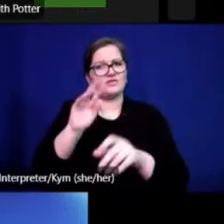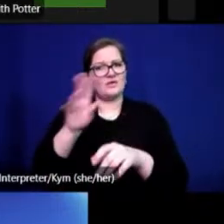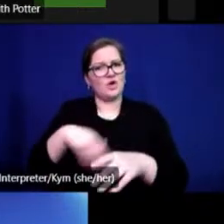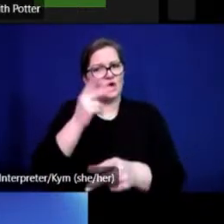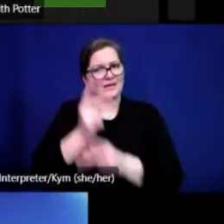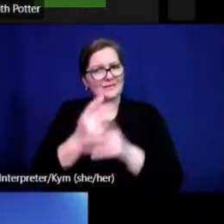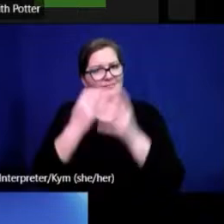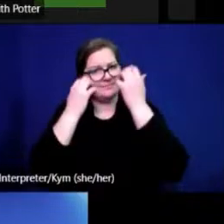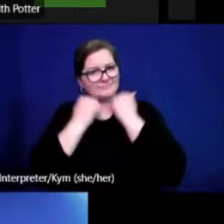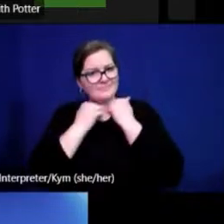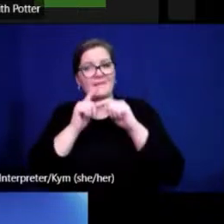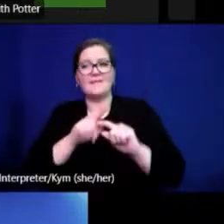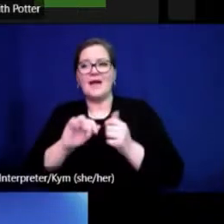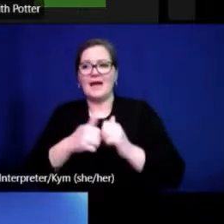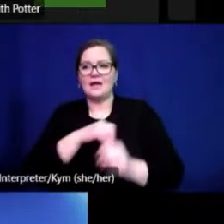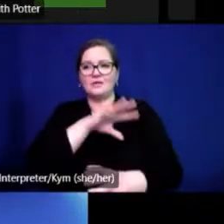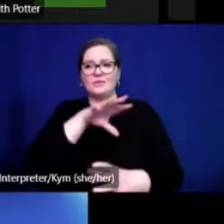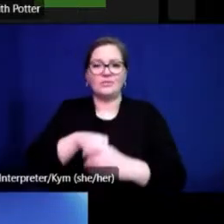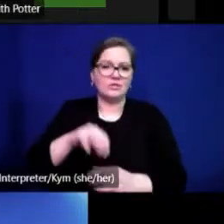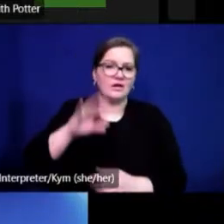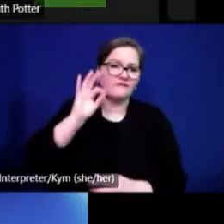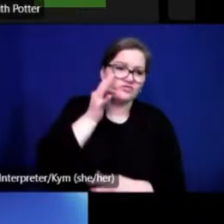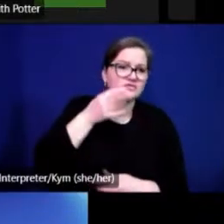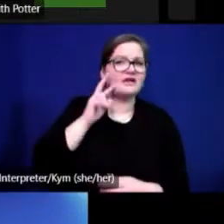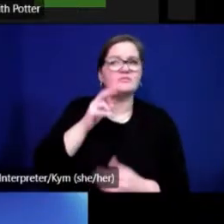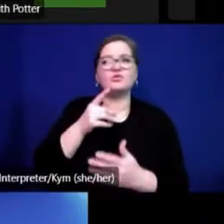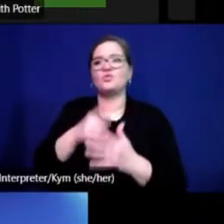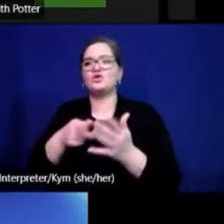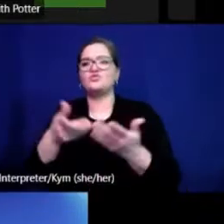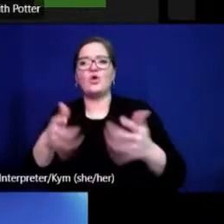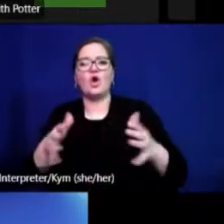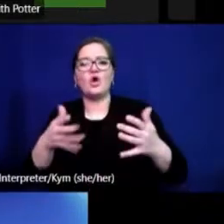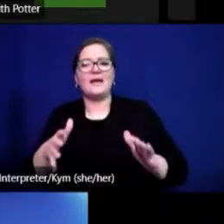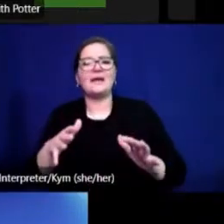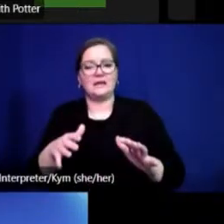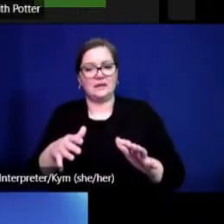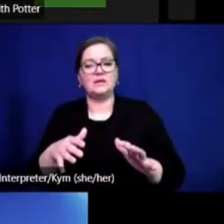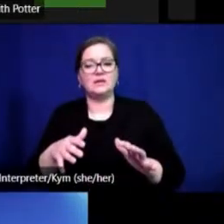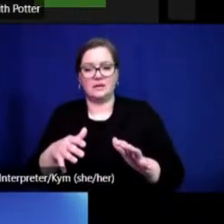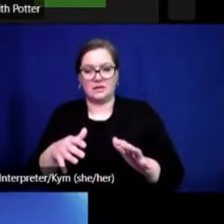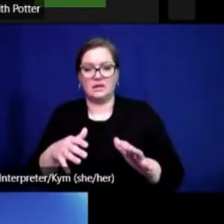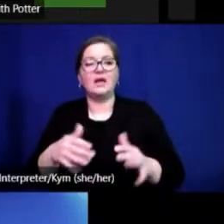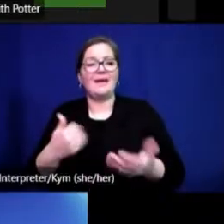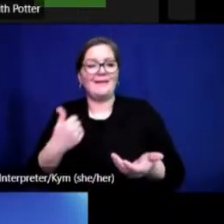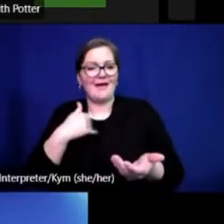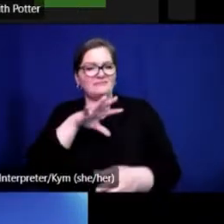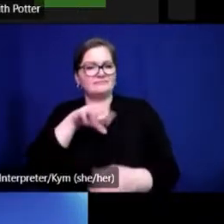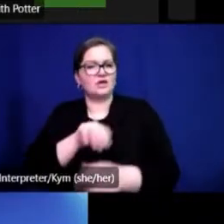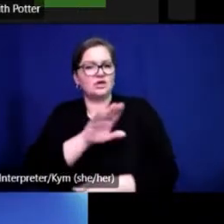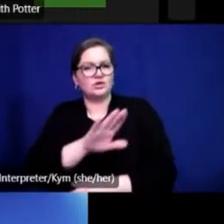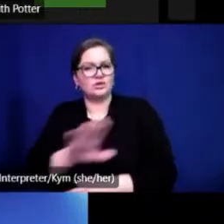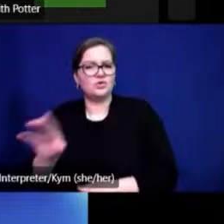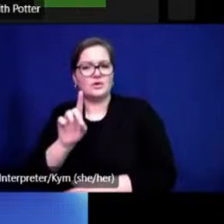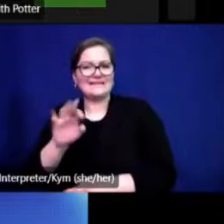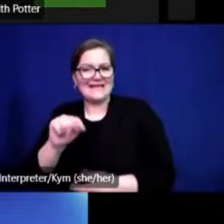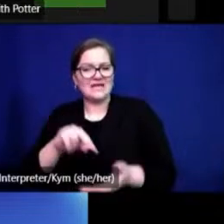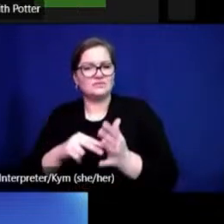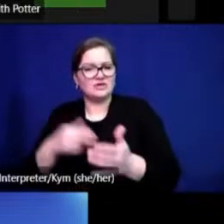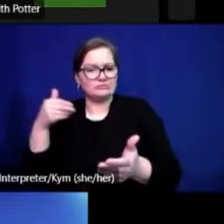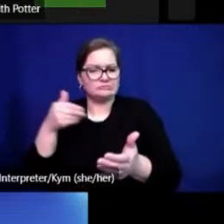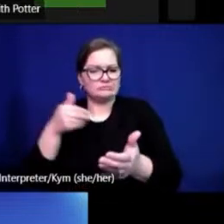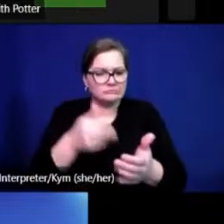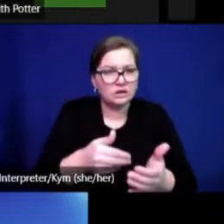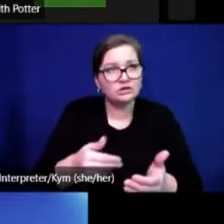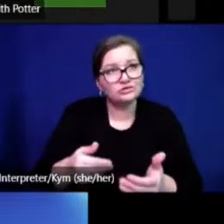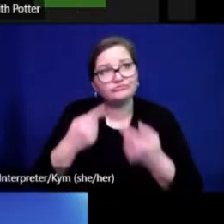you integrate fruits and vegetables into what you're already, having into your diet to get one step closer to